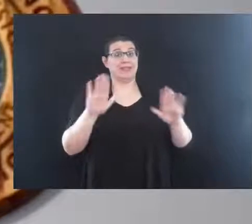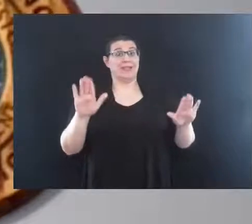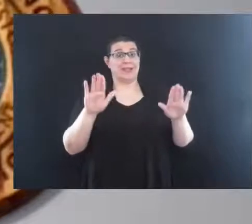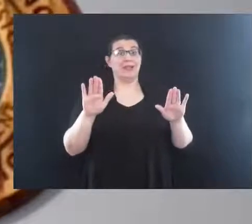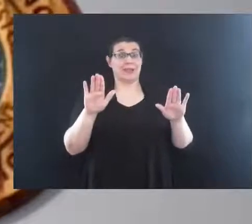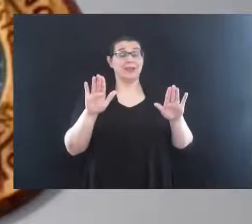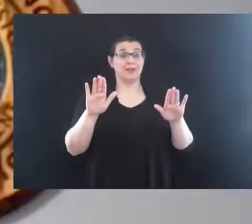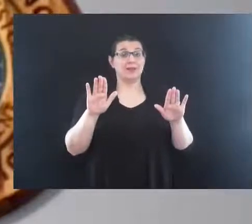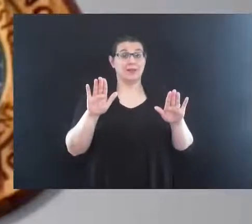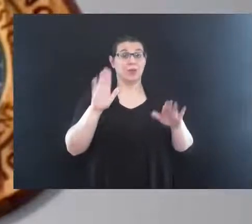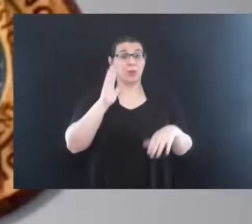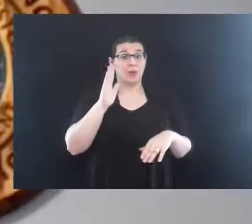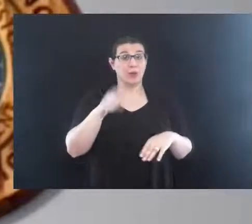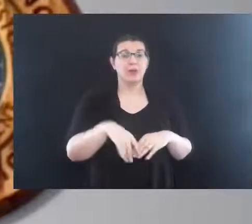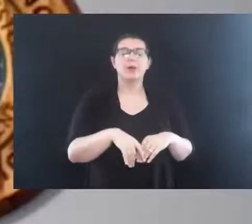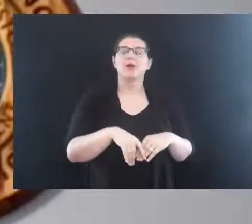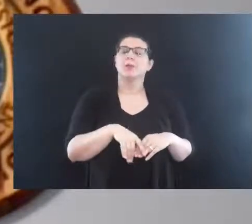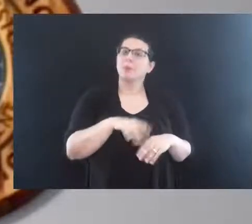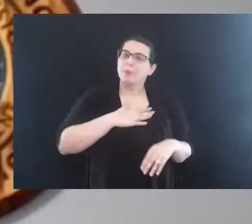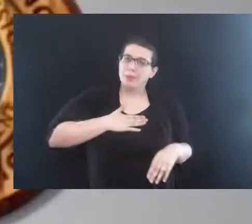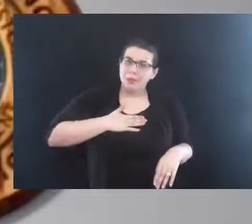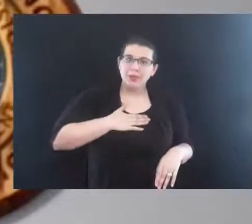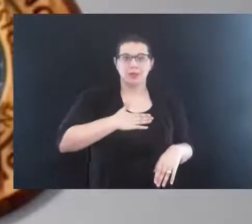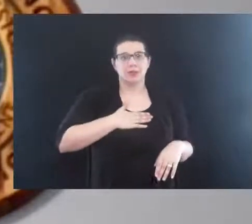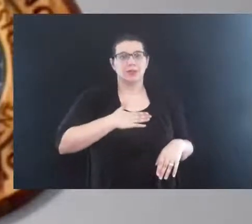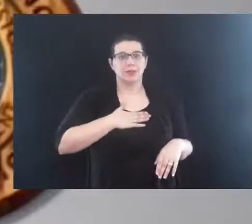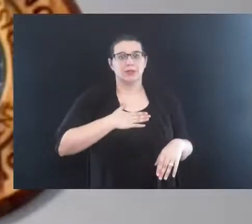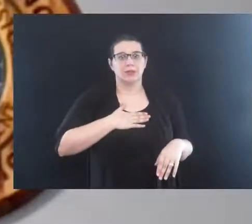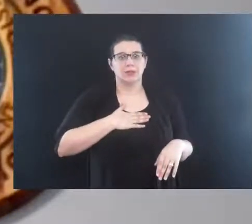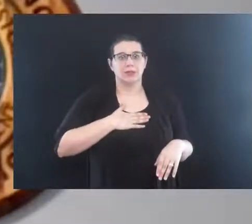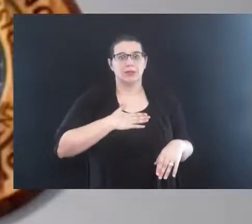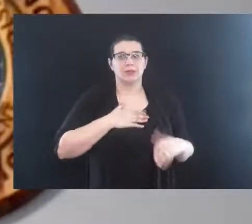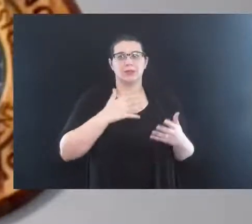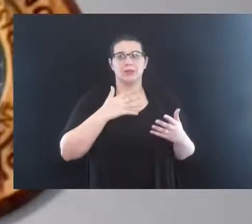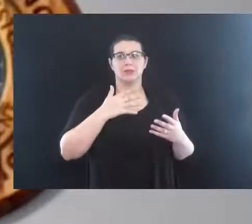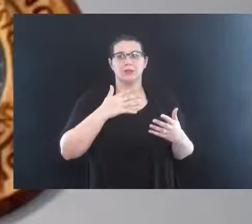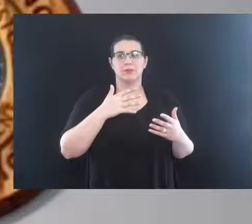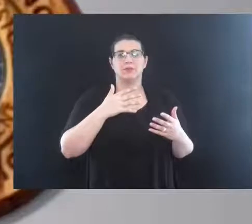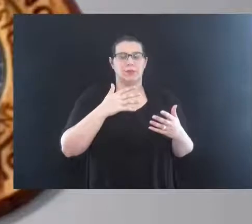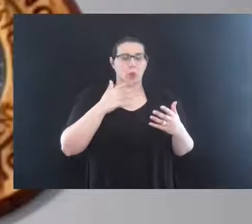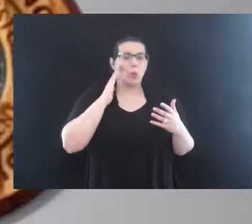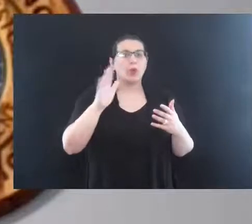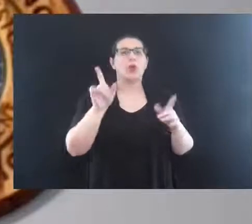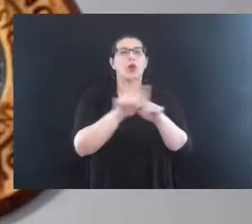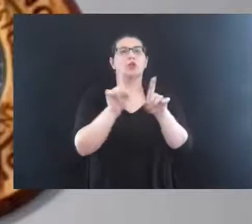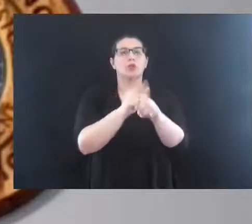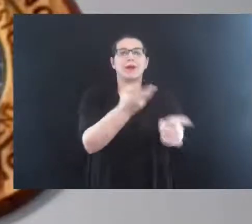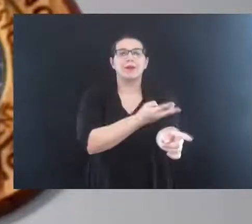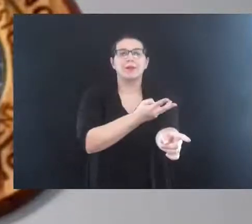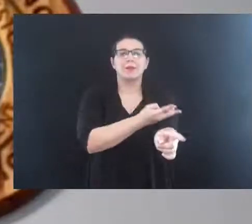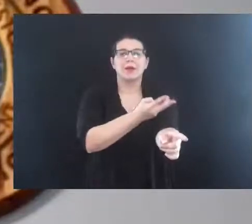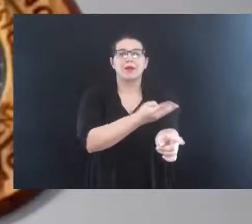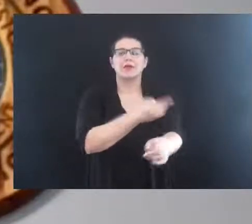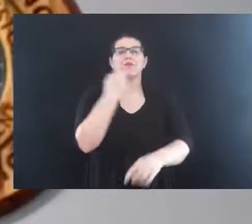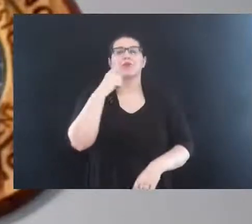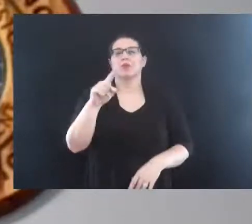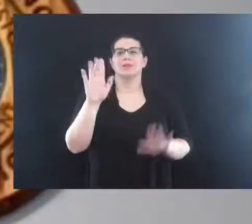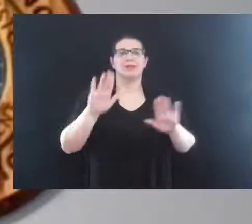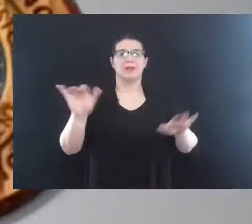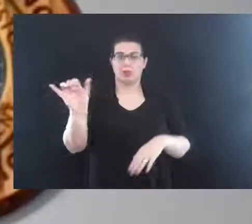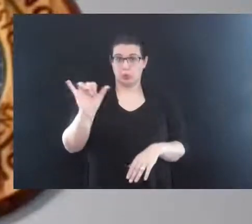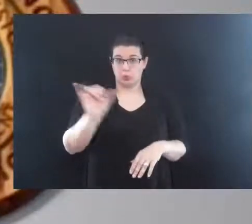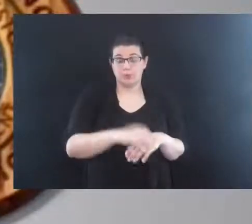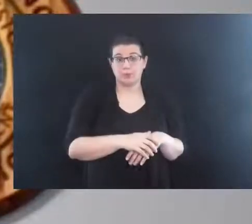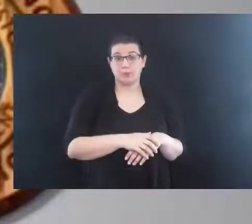vaccinations, COVID testing, and we hope to be doing antibody injections on Sunday as well. But with that, thank you for having us on, and thank you